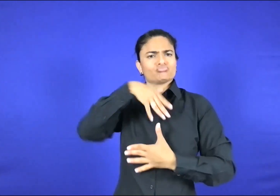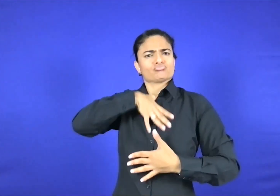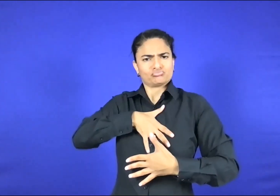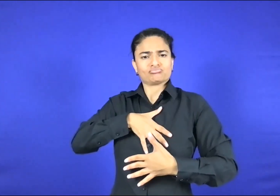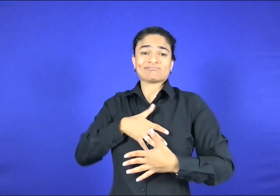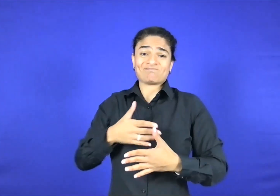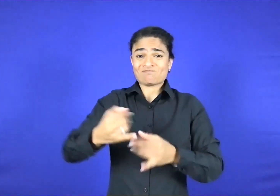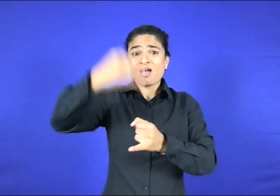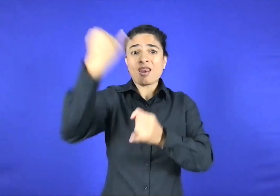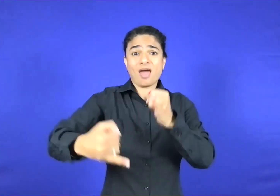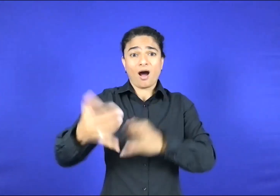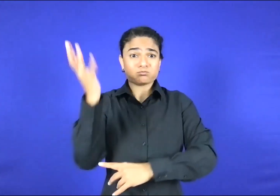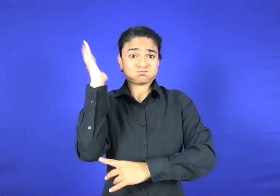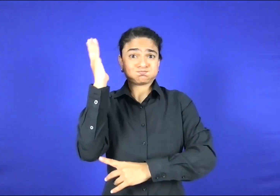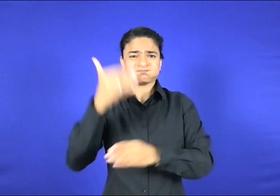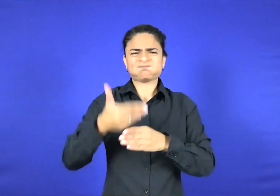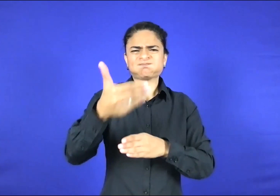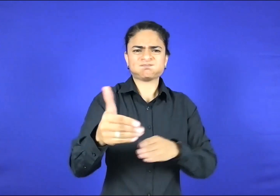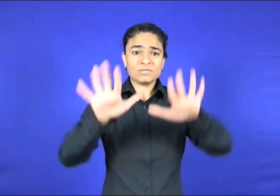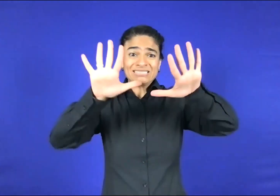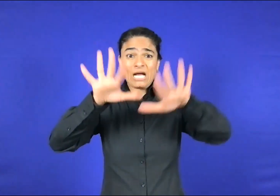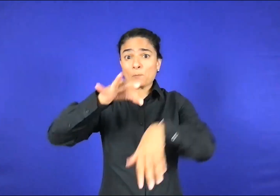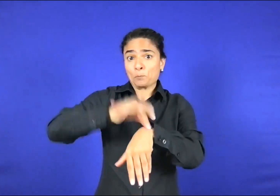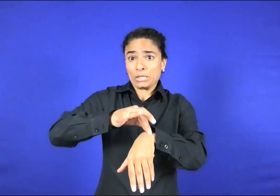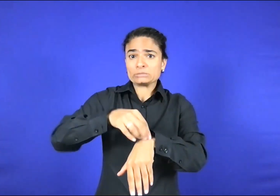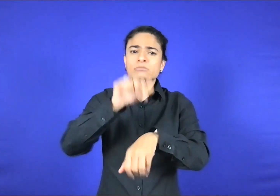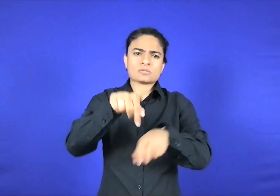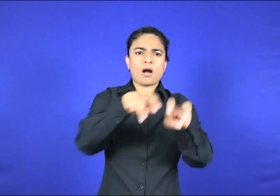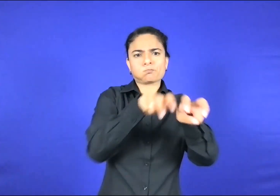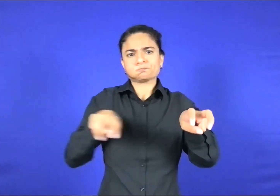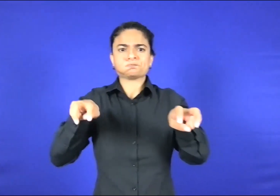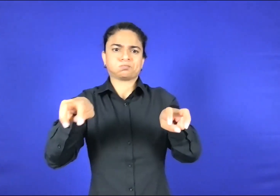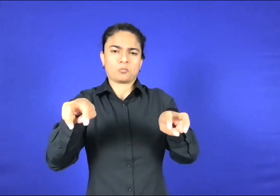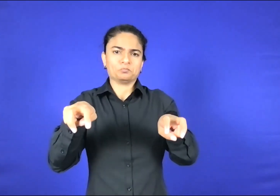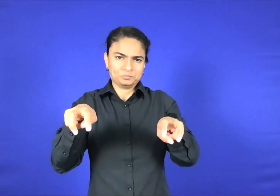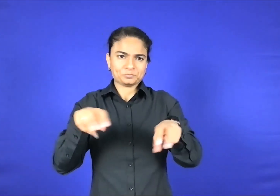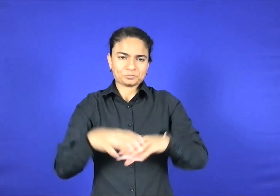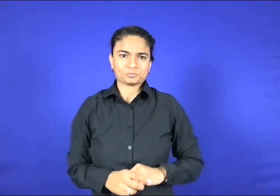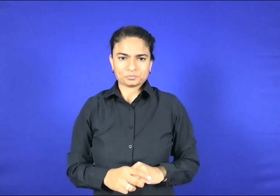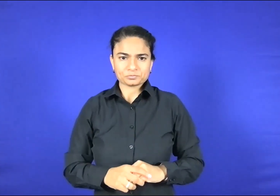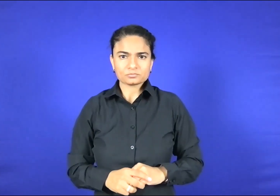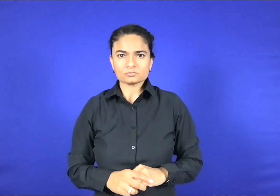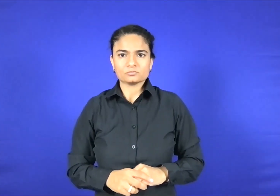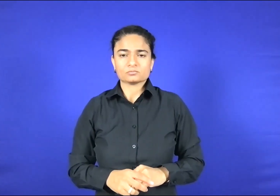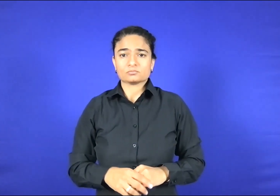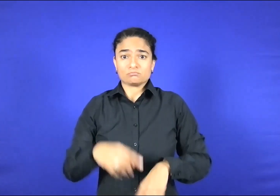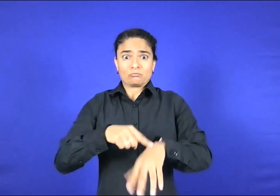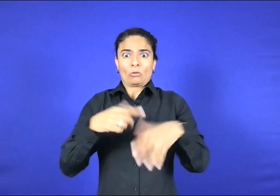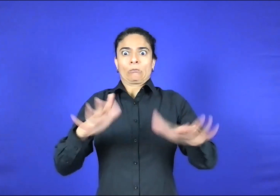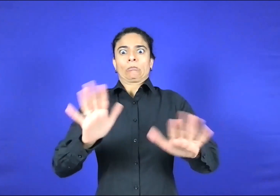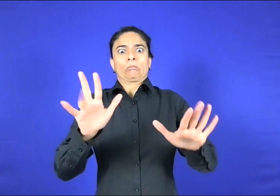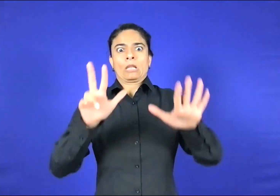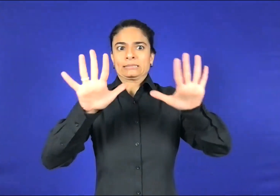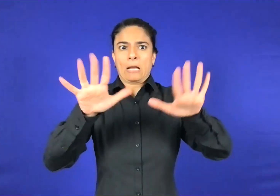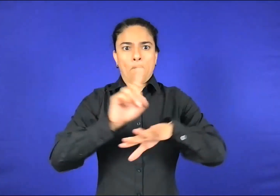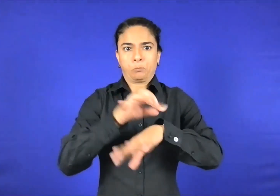address the financing gaps and the way forward toward developing universal social protection for